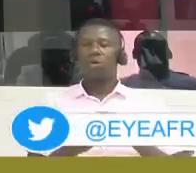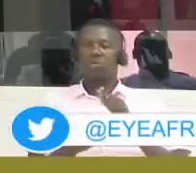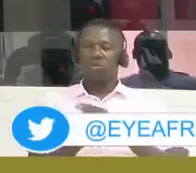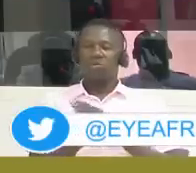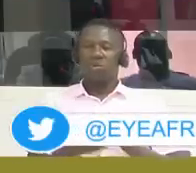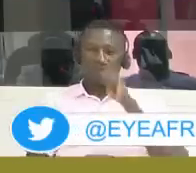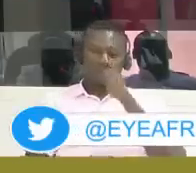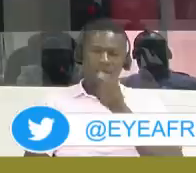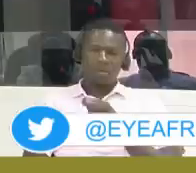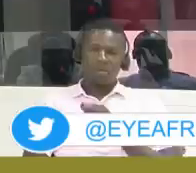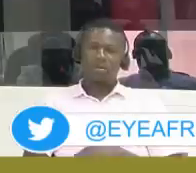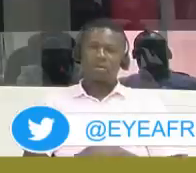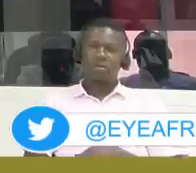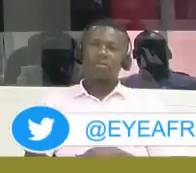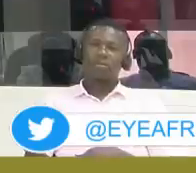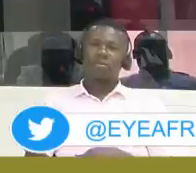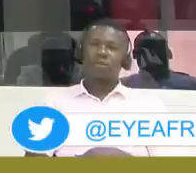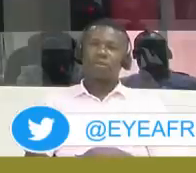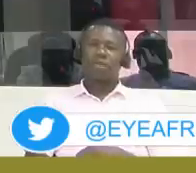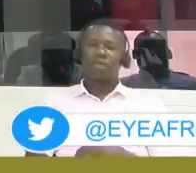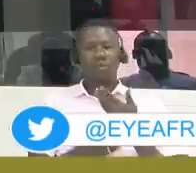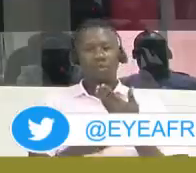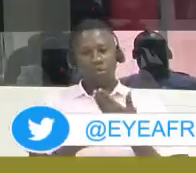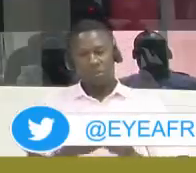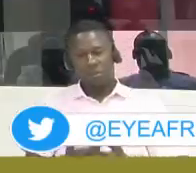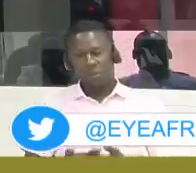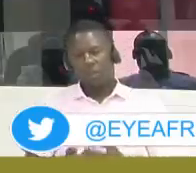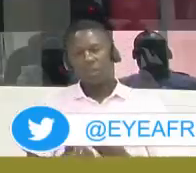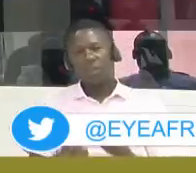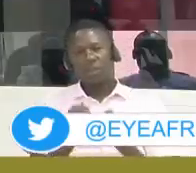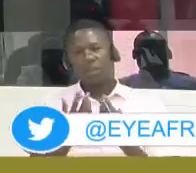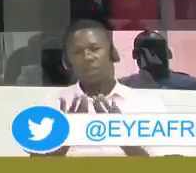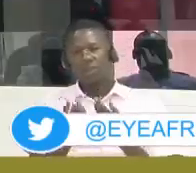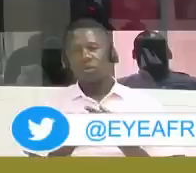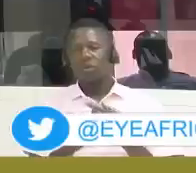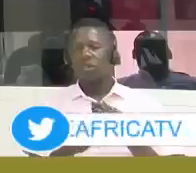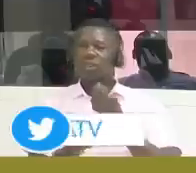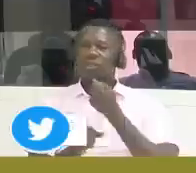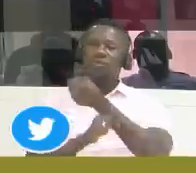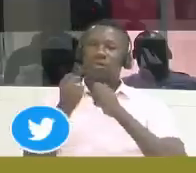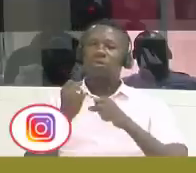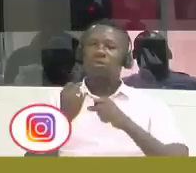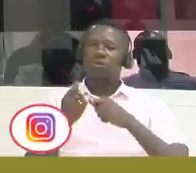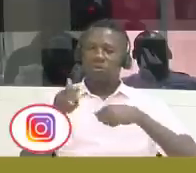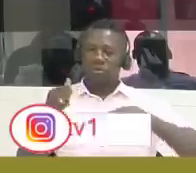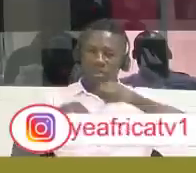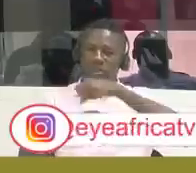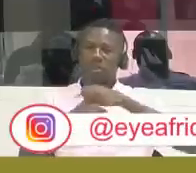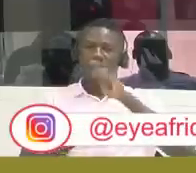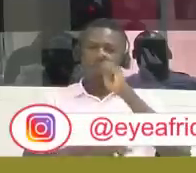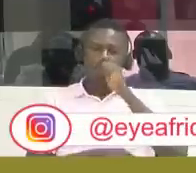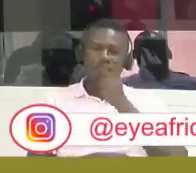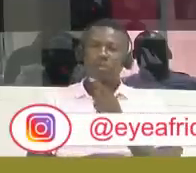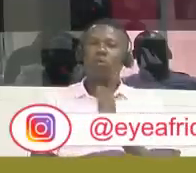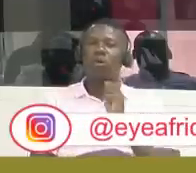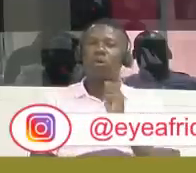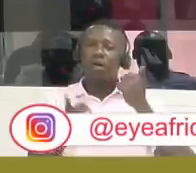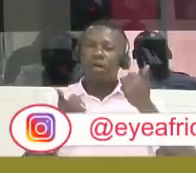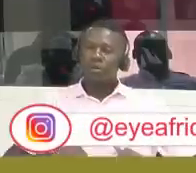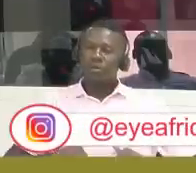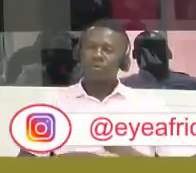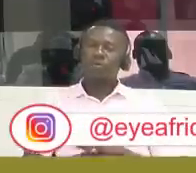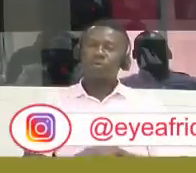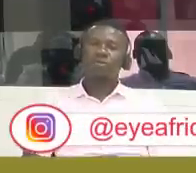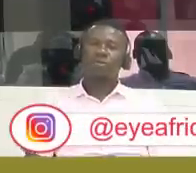Can you please tell us the circumstances surrounding his death? Yeah, it was on the 10th